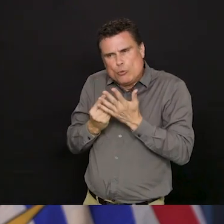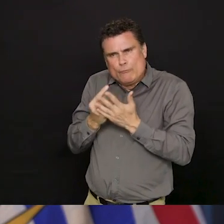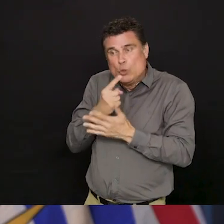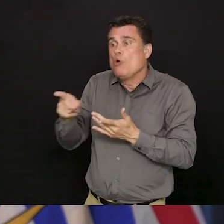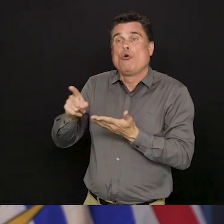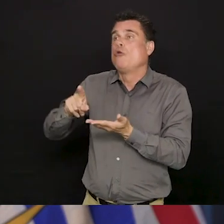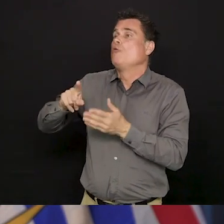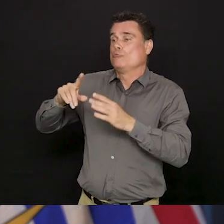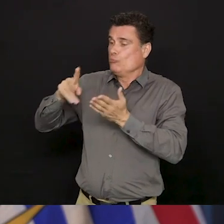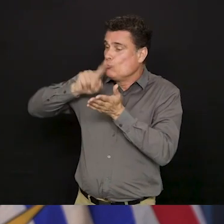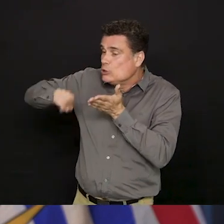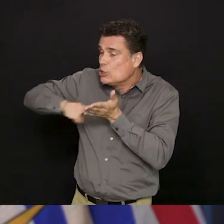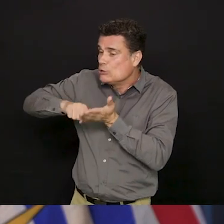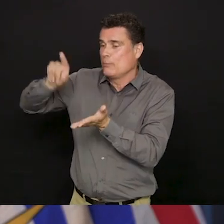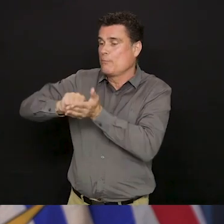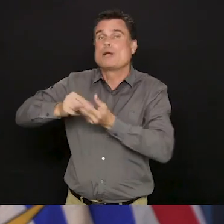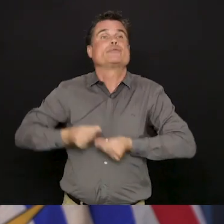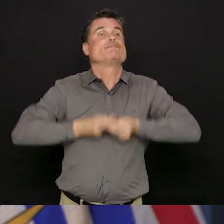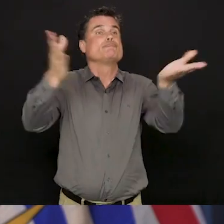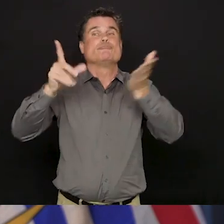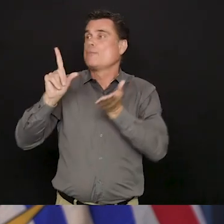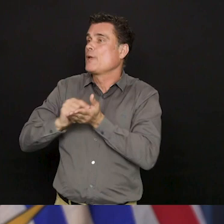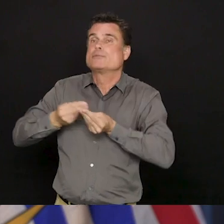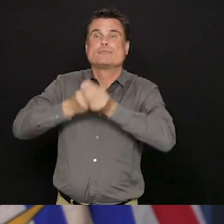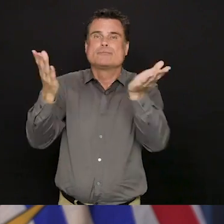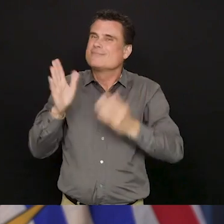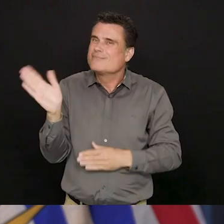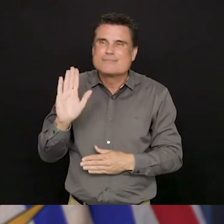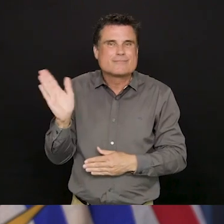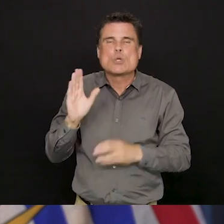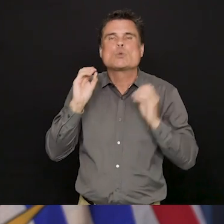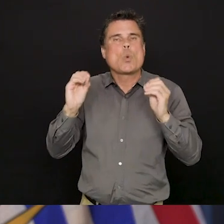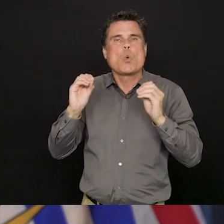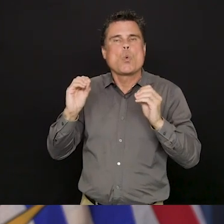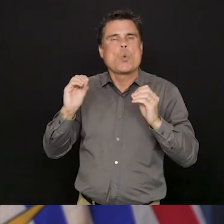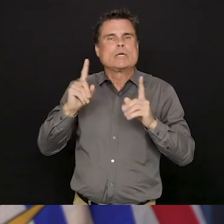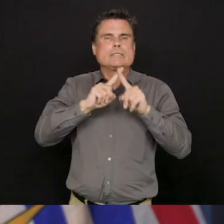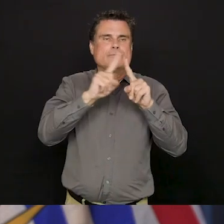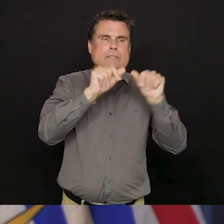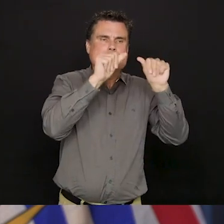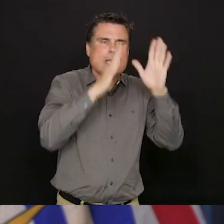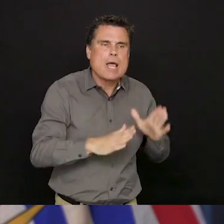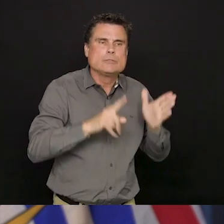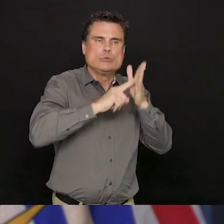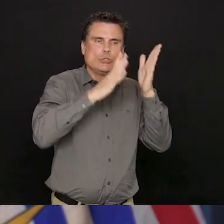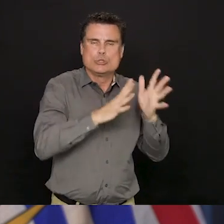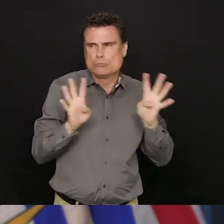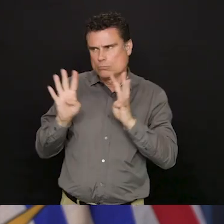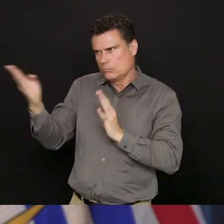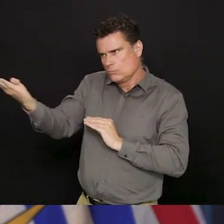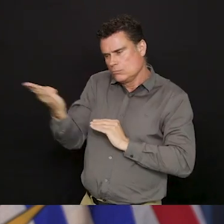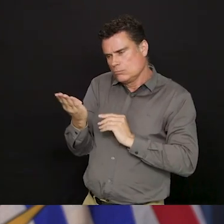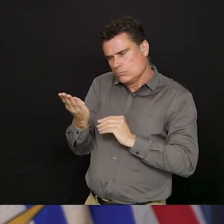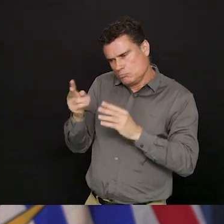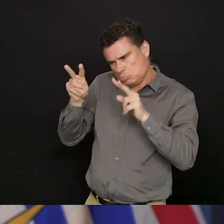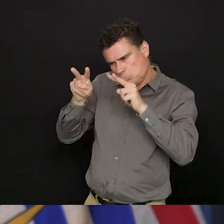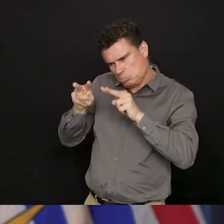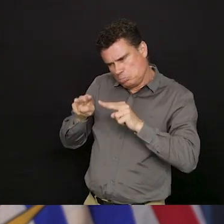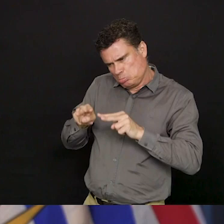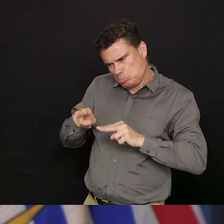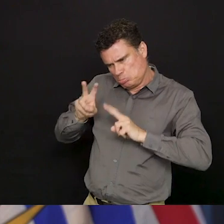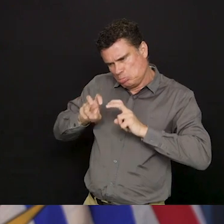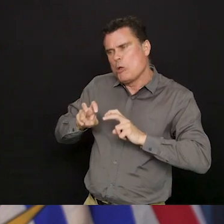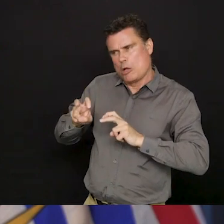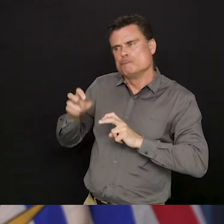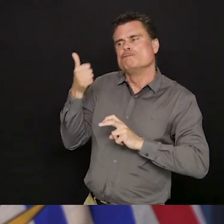people and the validity of the test, which speaks to one of the challenges that we have. We want to make sure we know how the